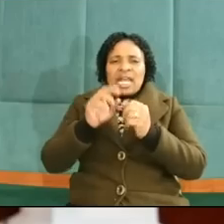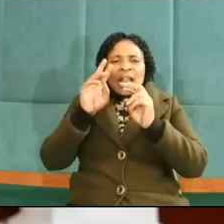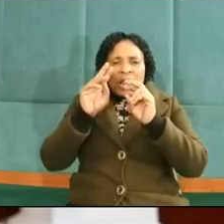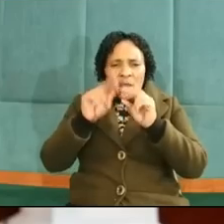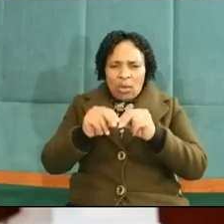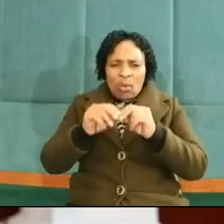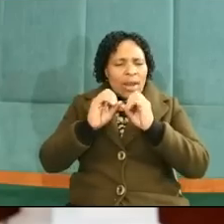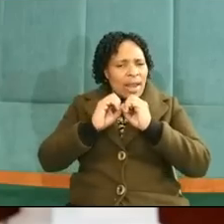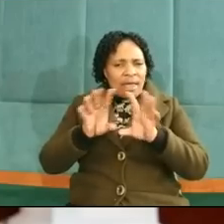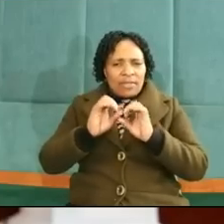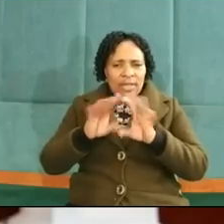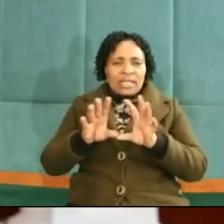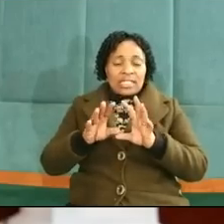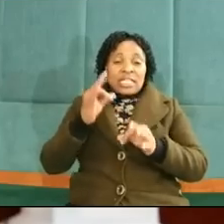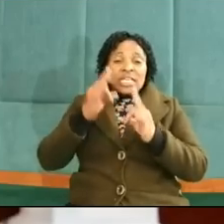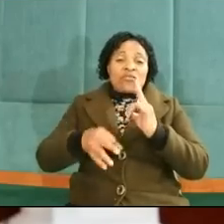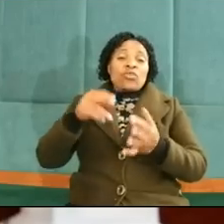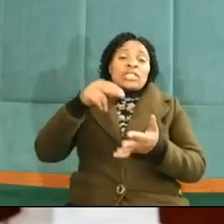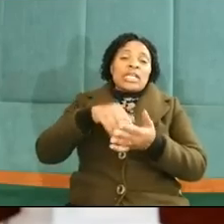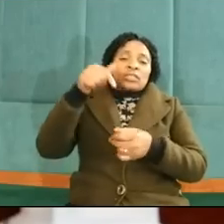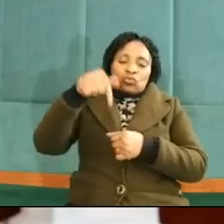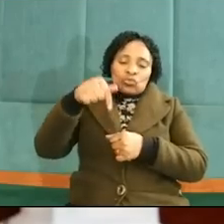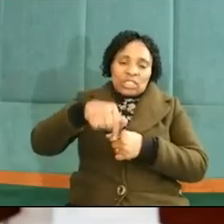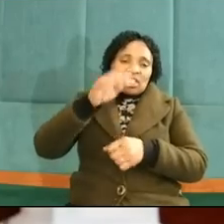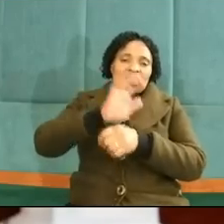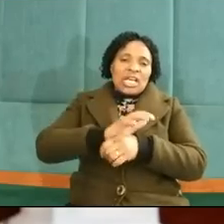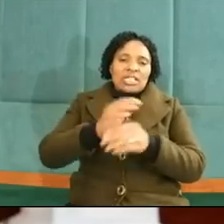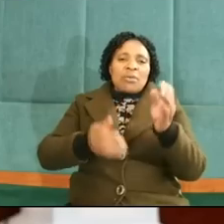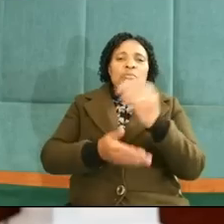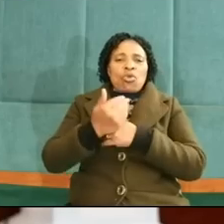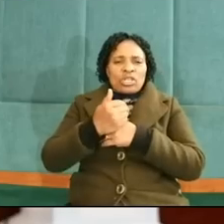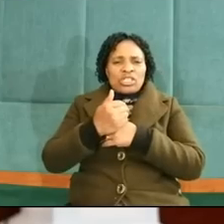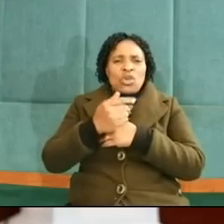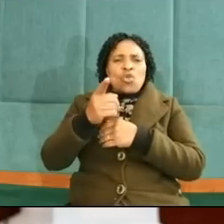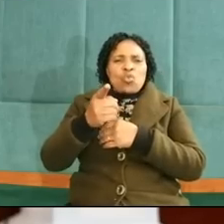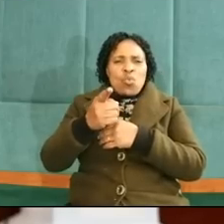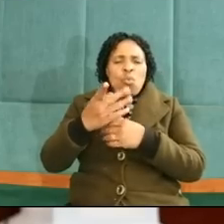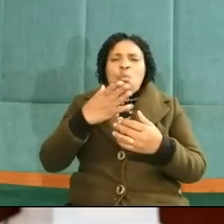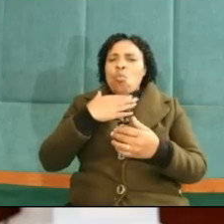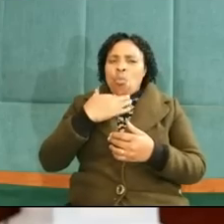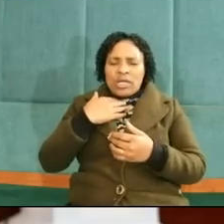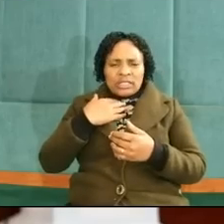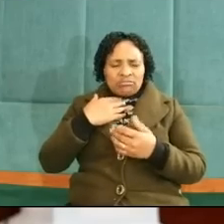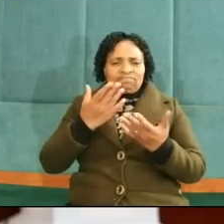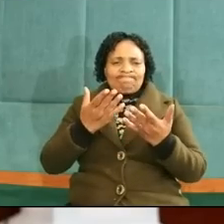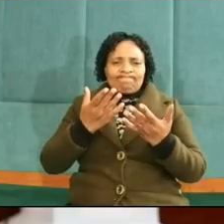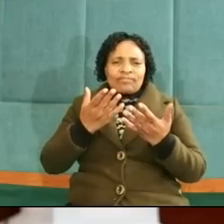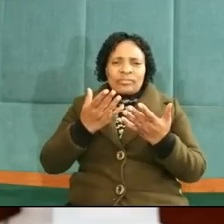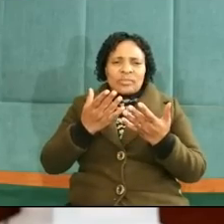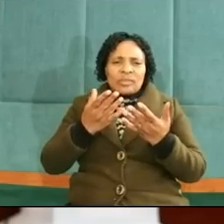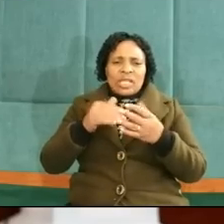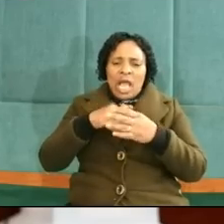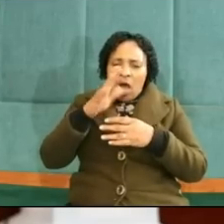nothing. So if you stand in church this morning and there are some stuff that you and God have not yet solved, step